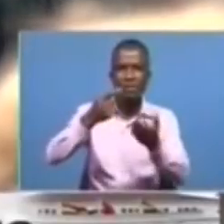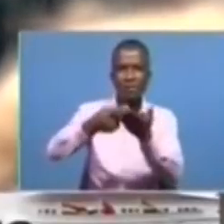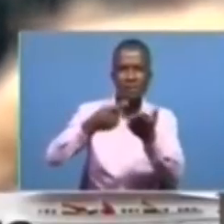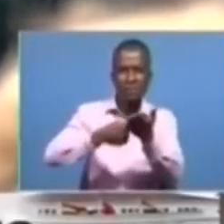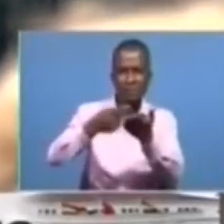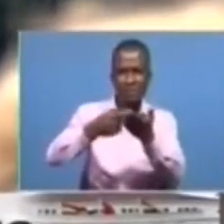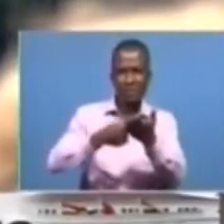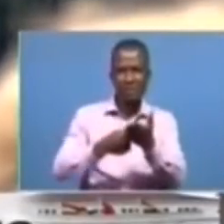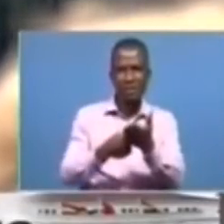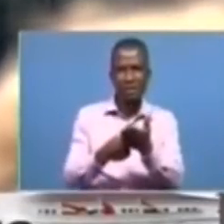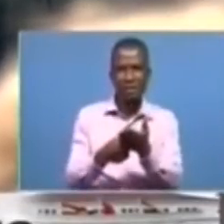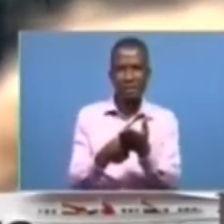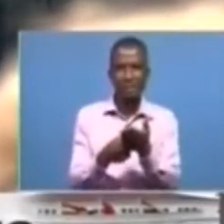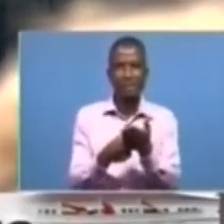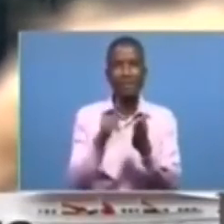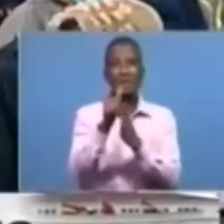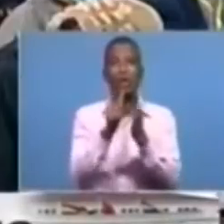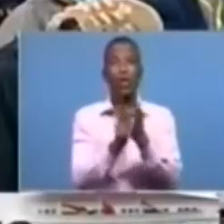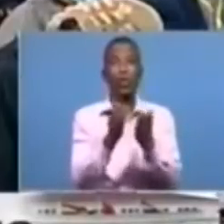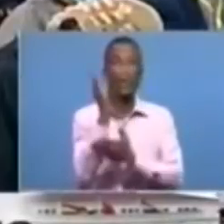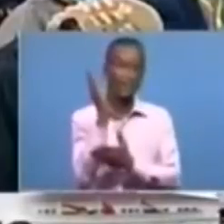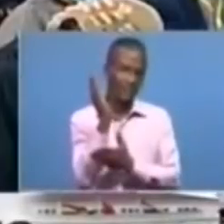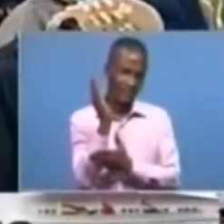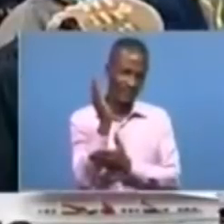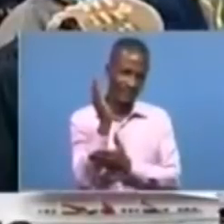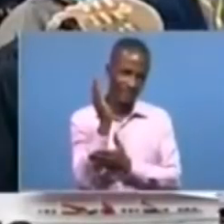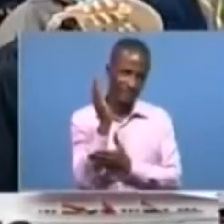the armed forces regulations,